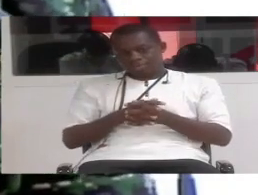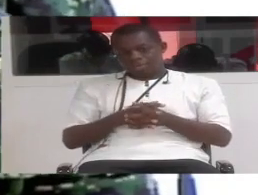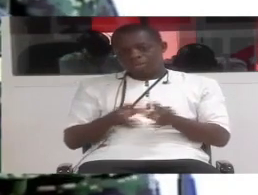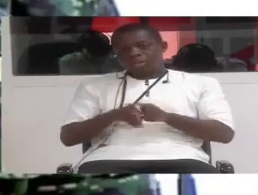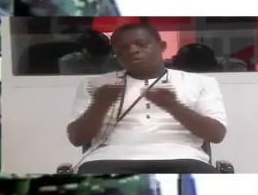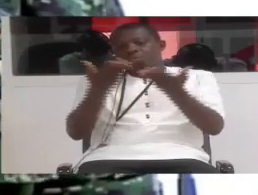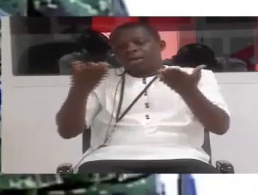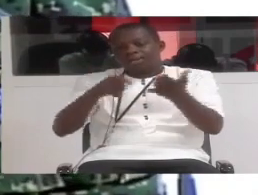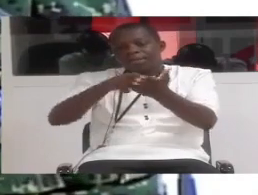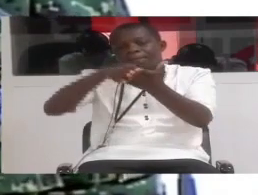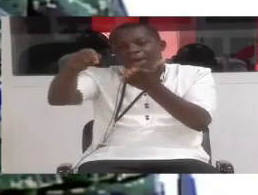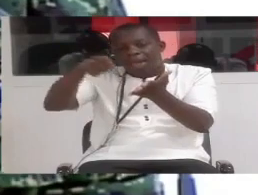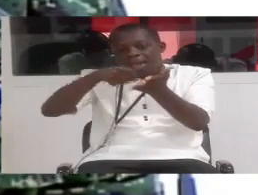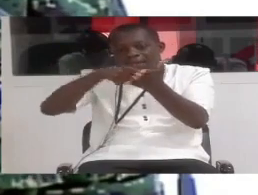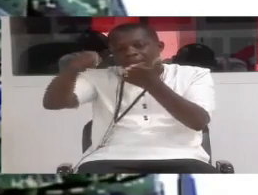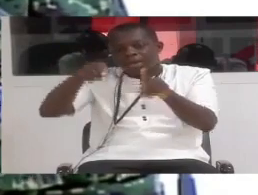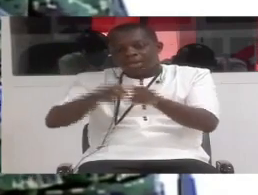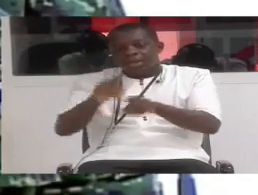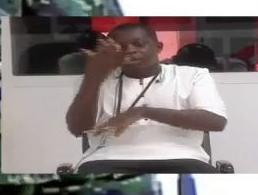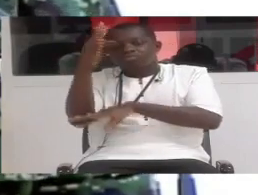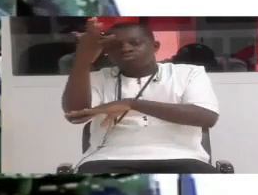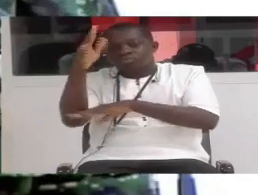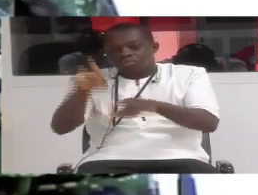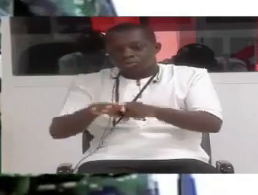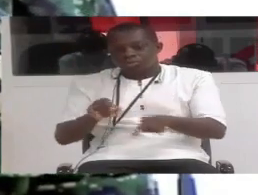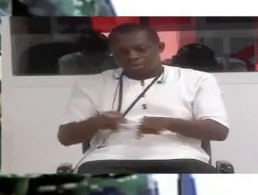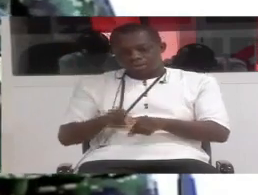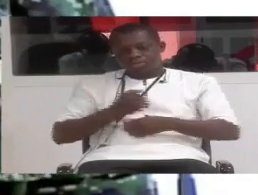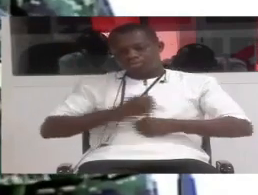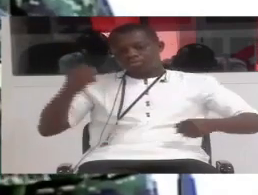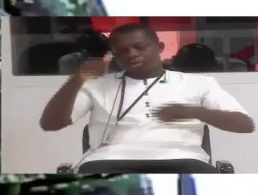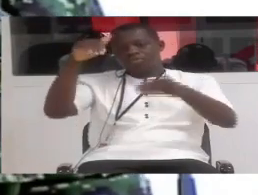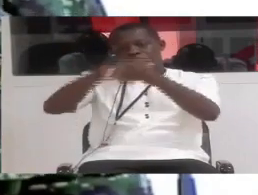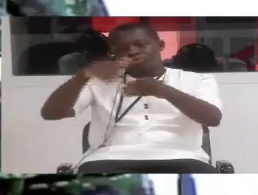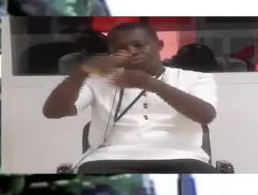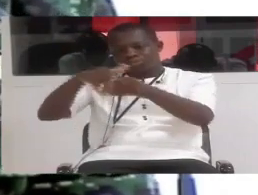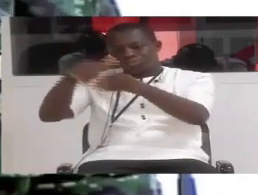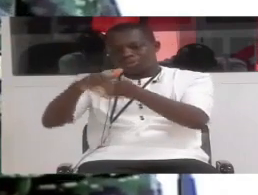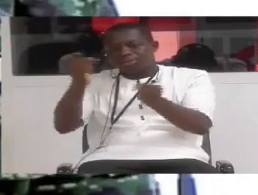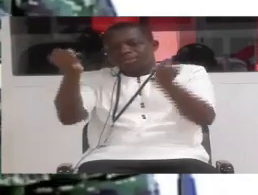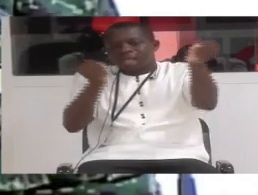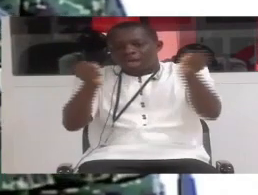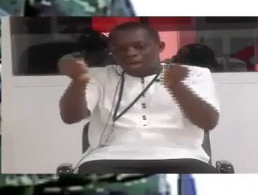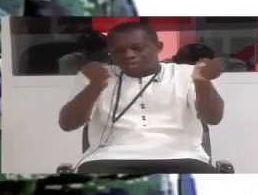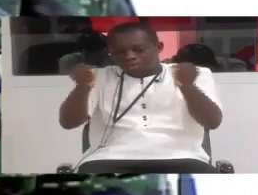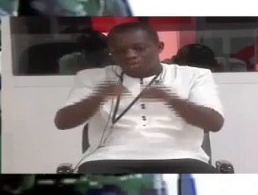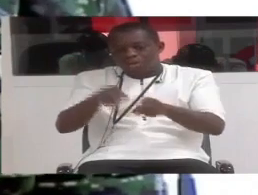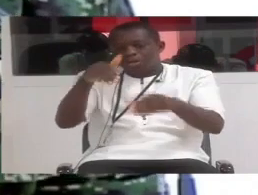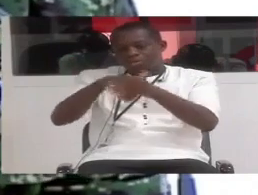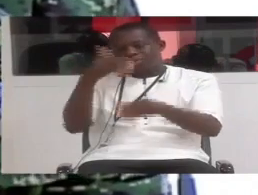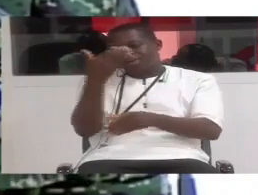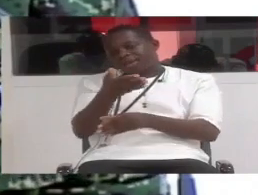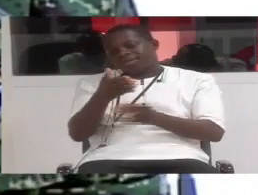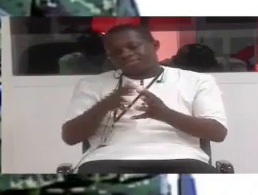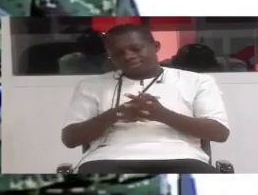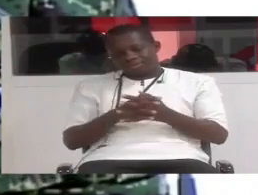jenda ngogn bobu su ganaay ñewé ñu jël ganaay dugal ko ci bir saaku ngogn yu tek ci ngogn bi. That was why they bought